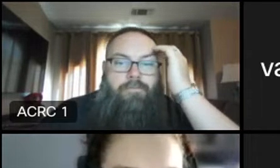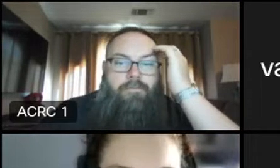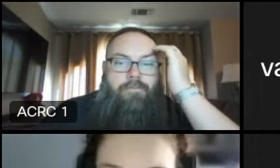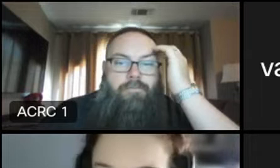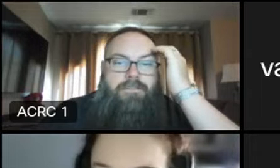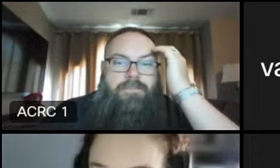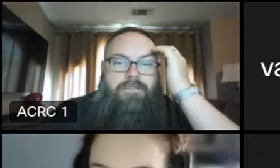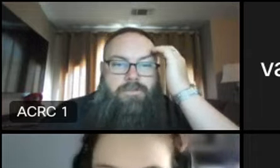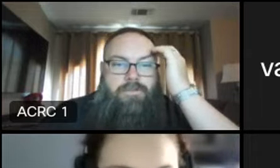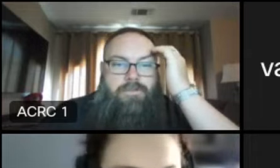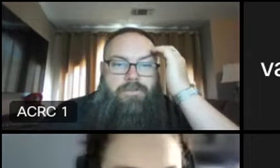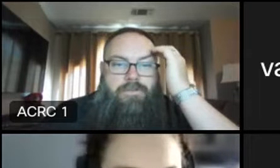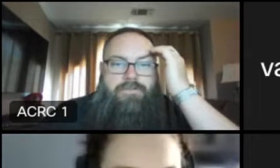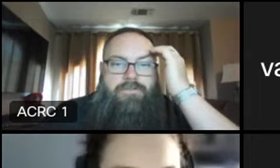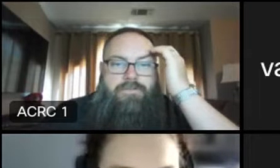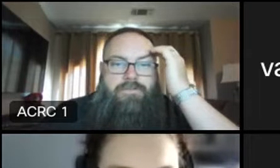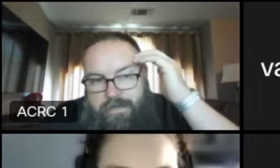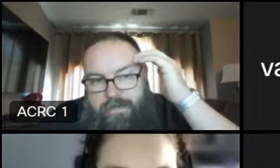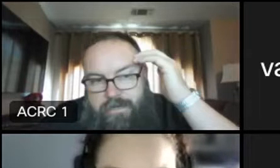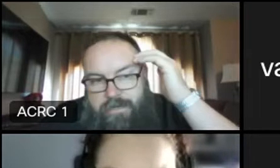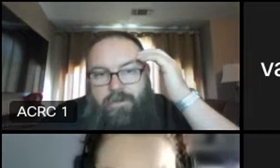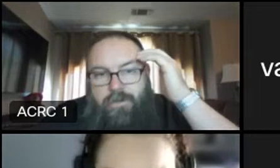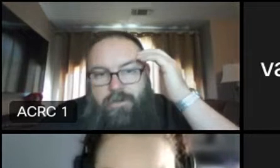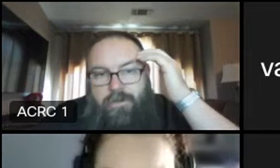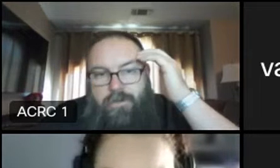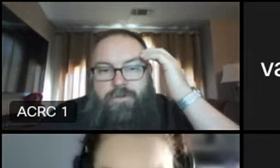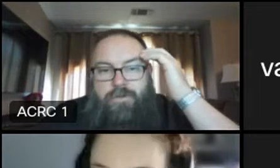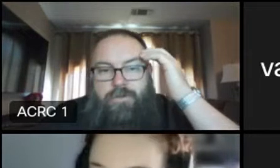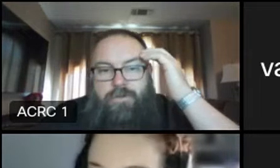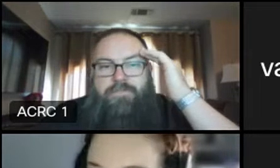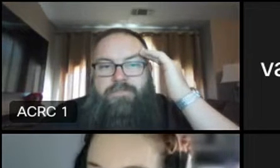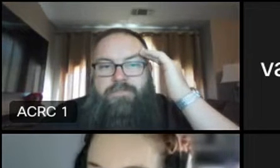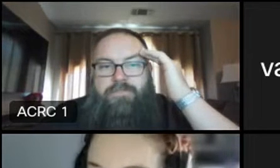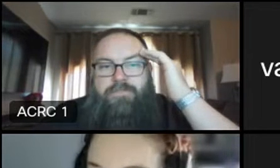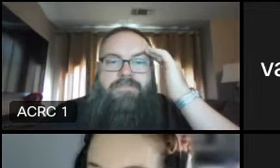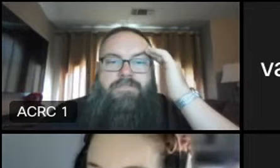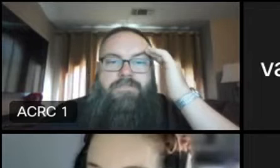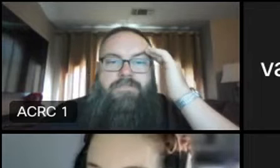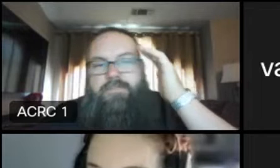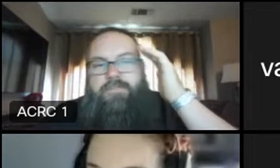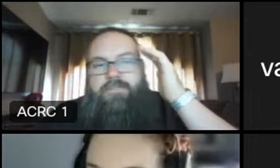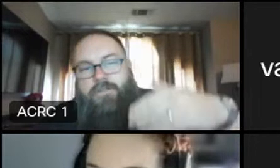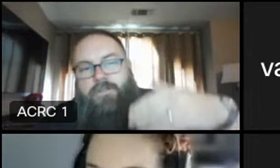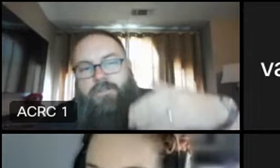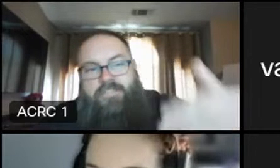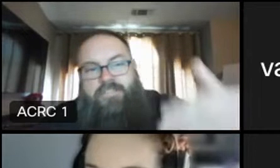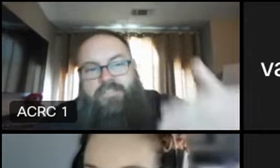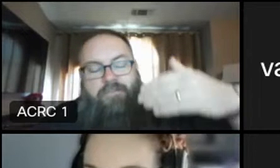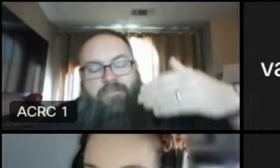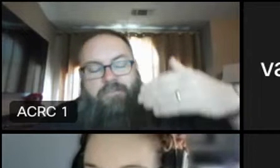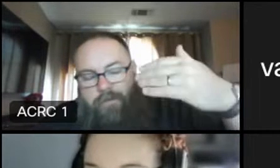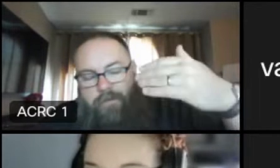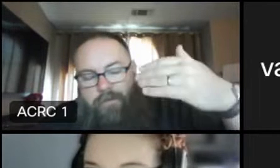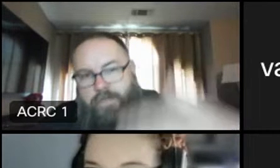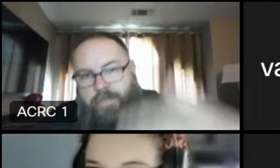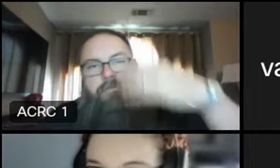can jump right into those resource notes. And I should say, or if there's questions about the transportation providers as well, because if transportation providers have